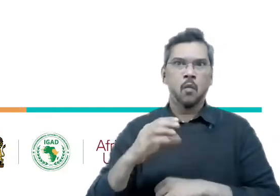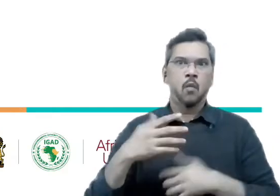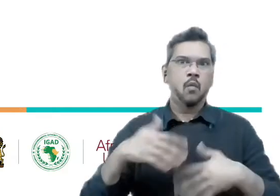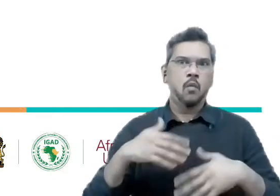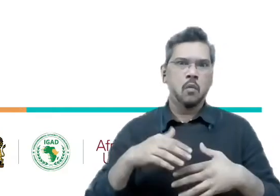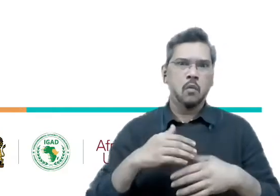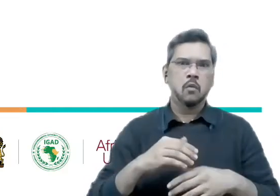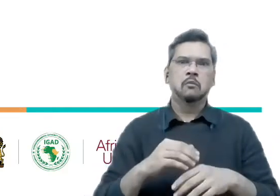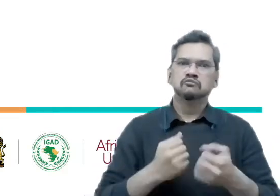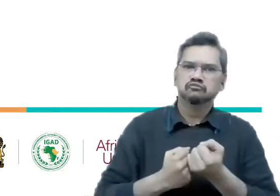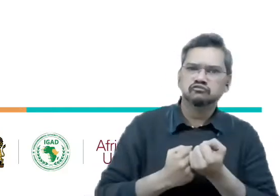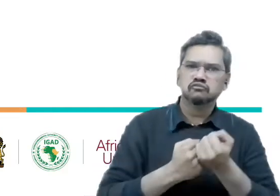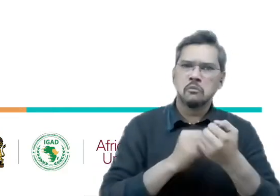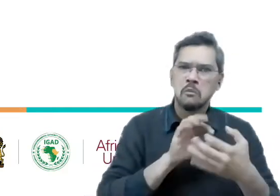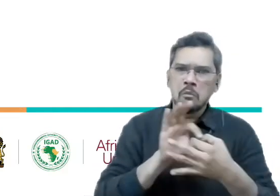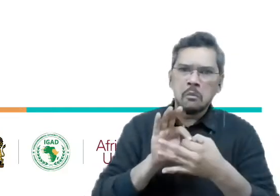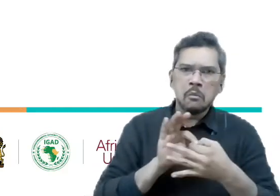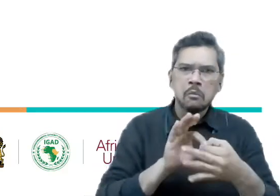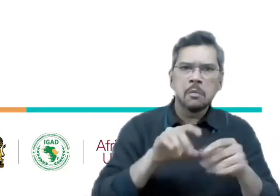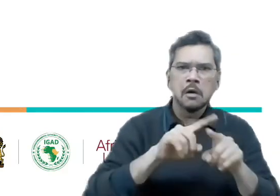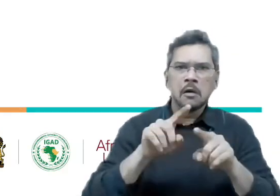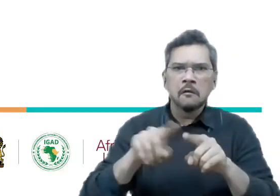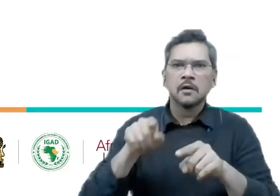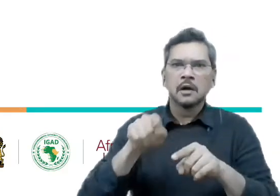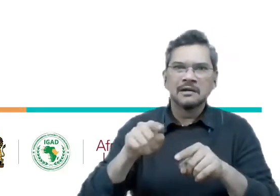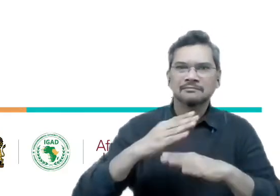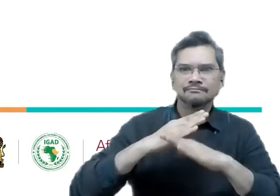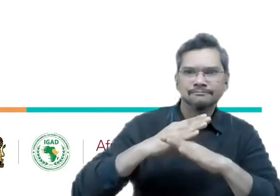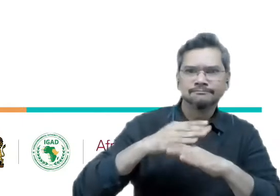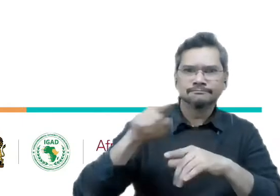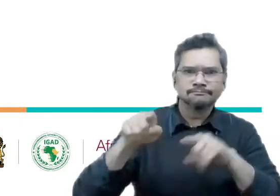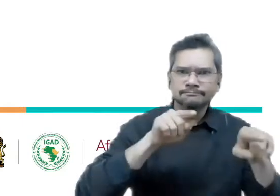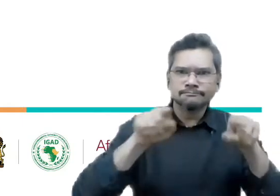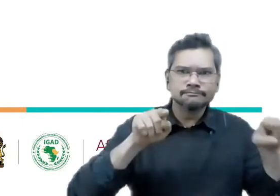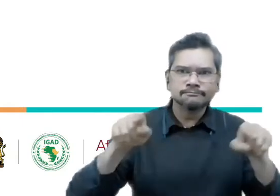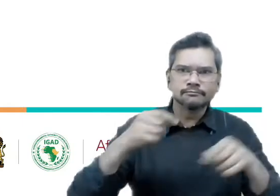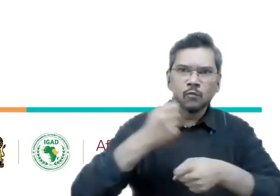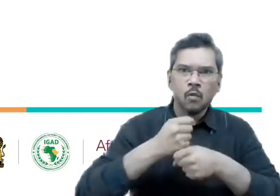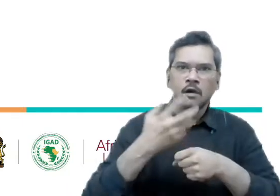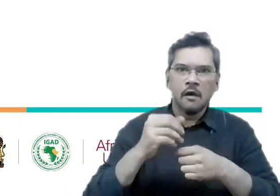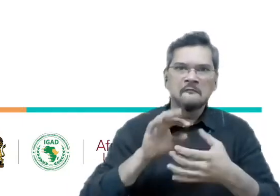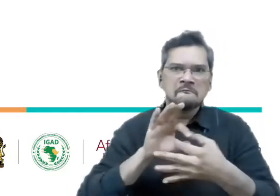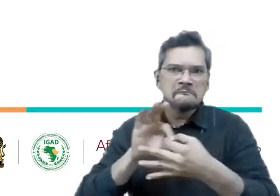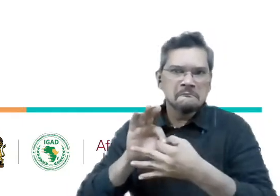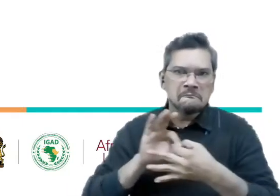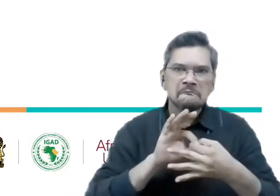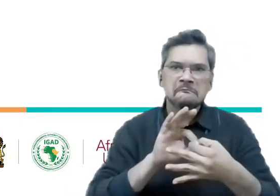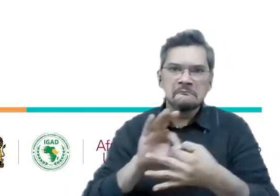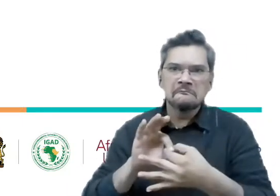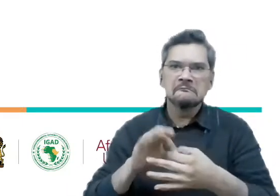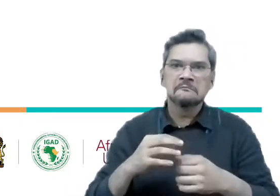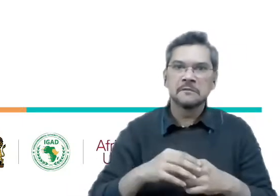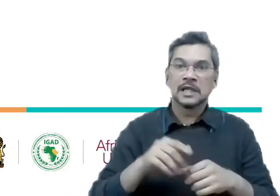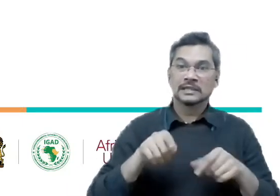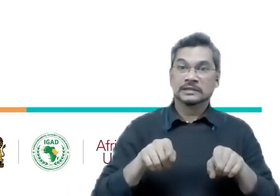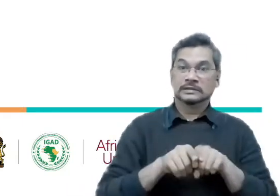and humanitarian assistance. Disaster response activities are also supported by Humanitarian Affairs Division within the African